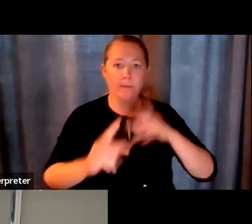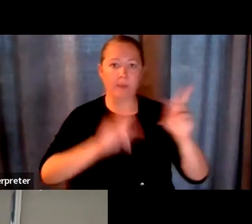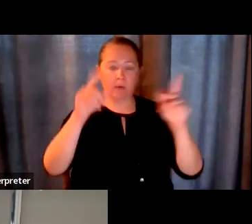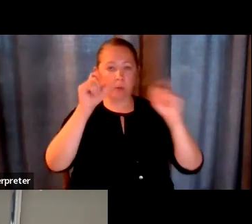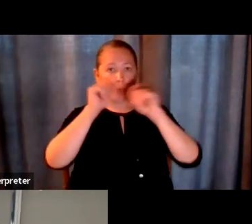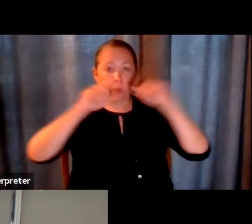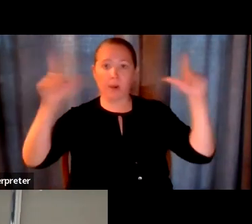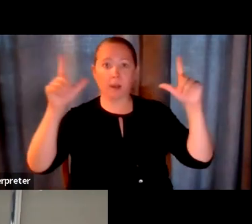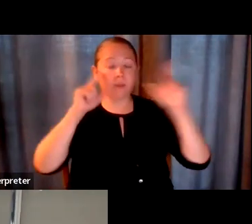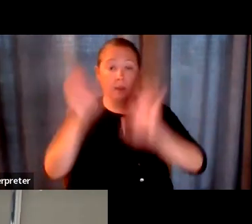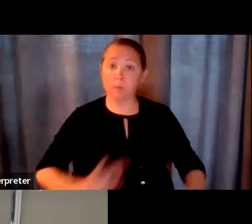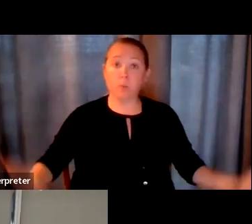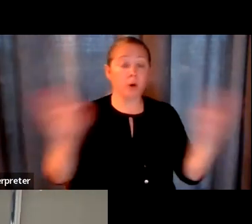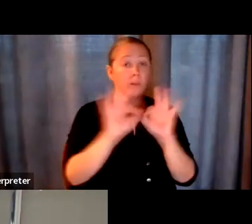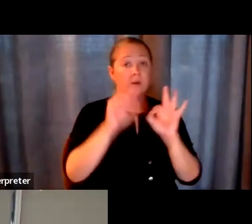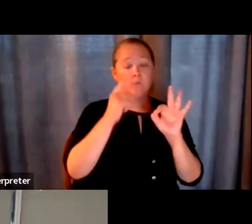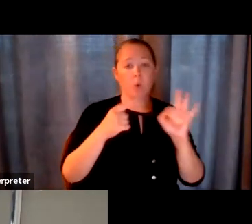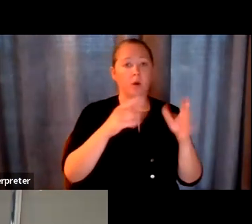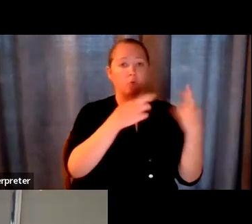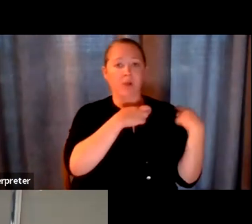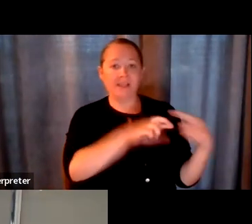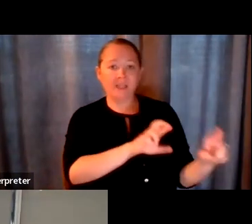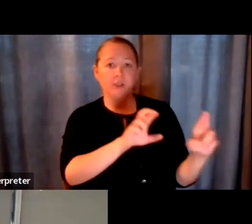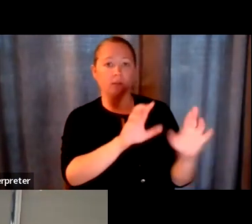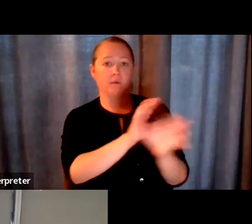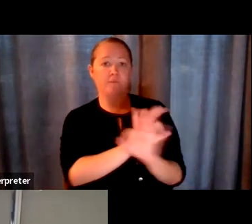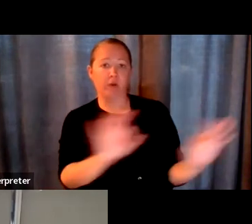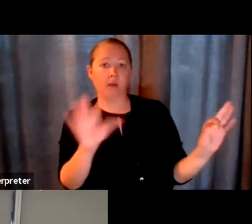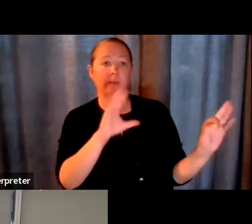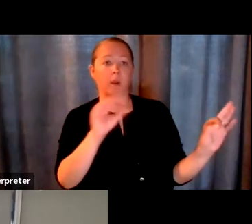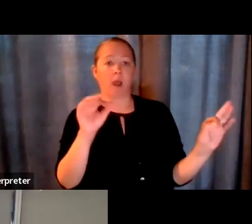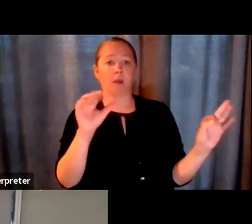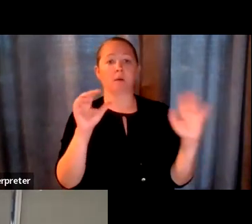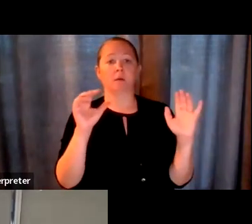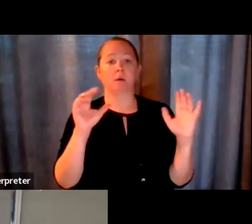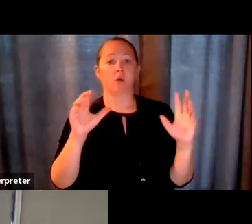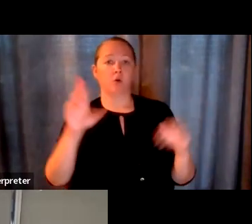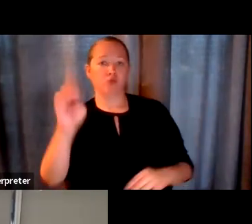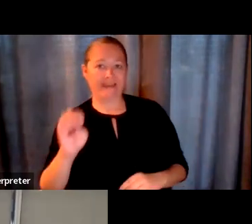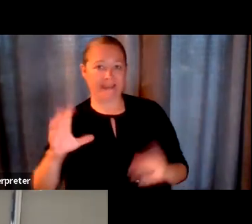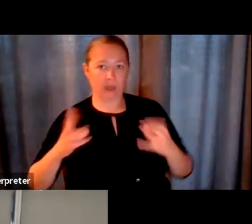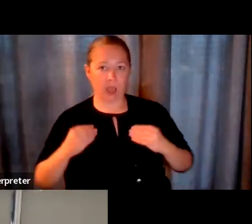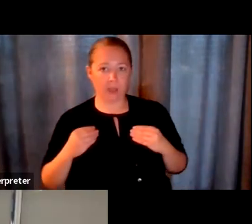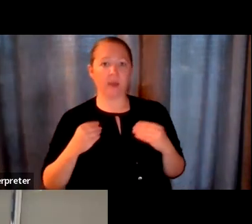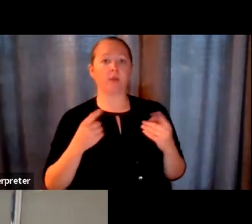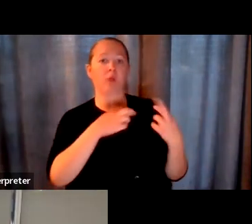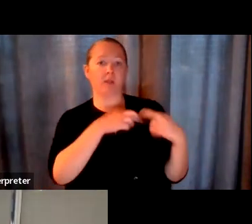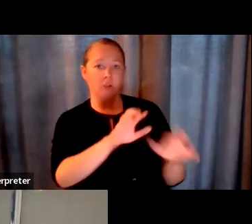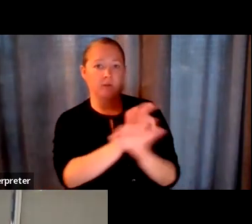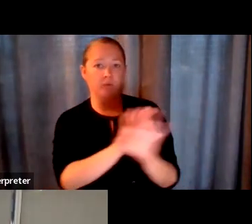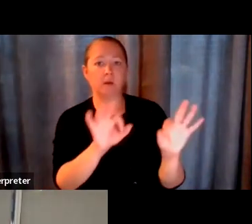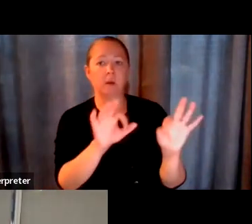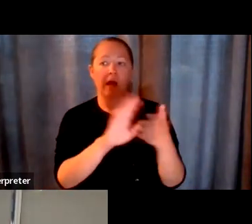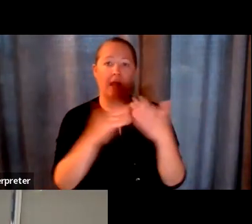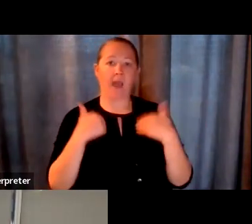of religious freedom and reclaiming religious freedom is bringing a lawsuit that